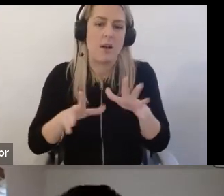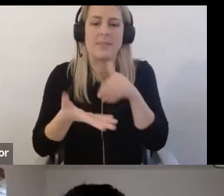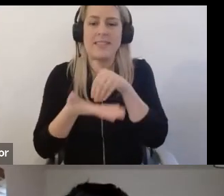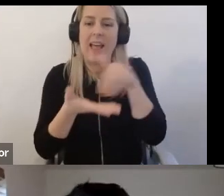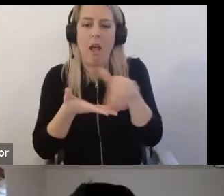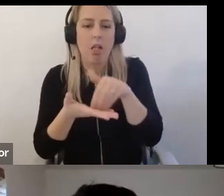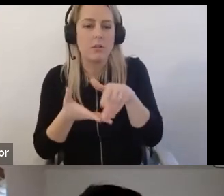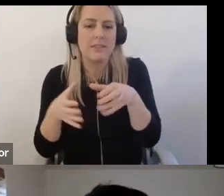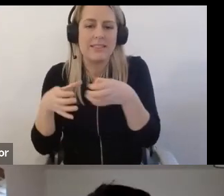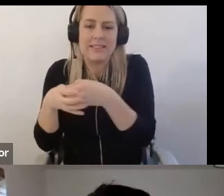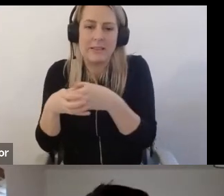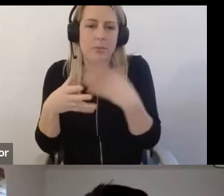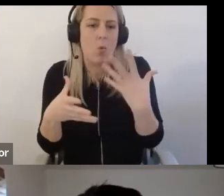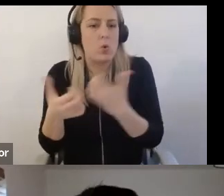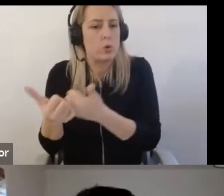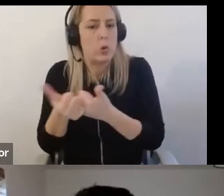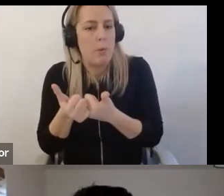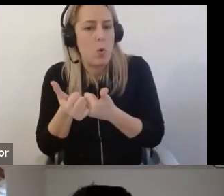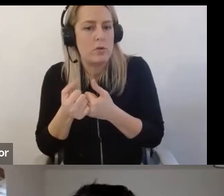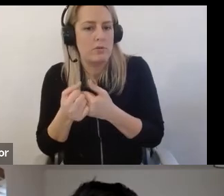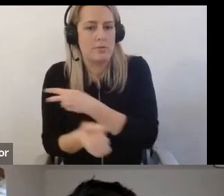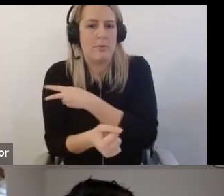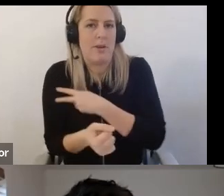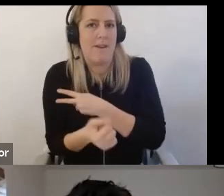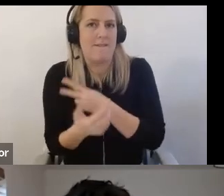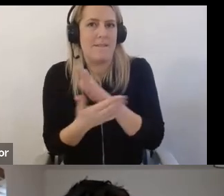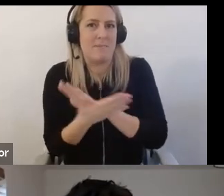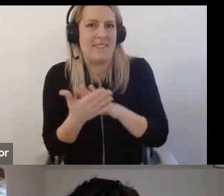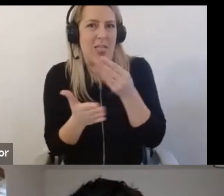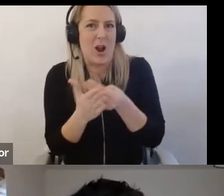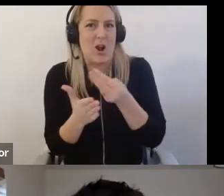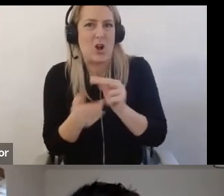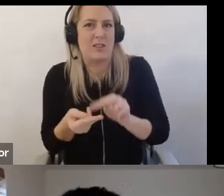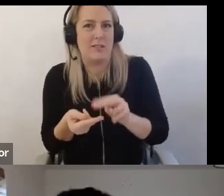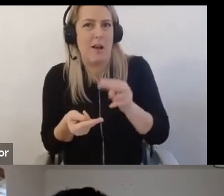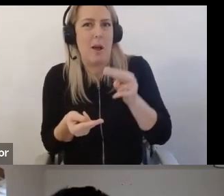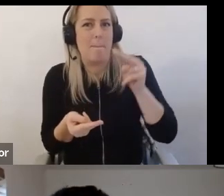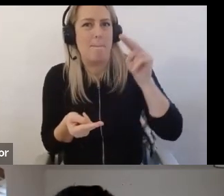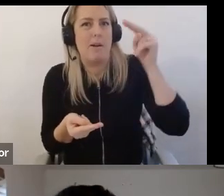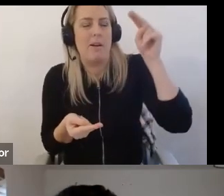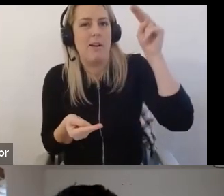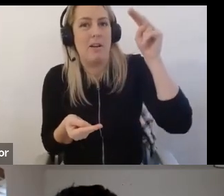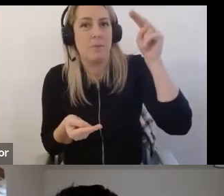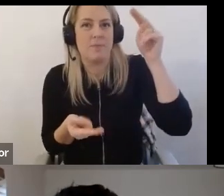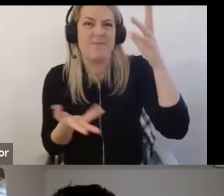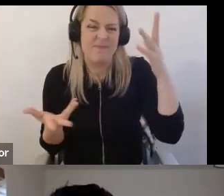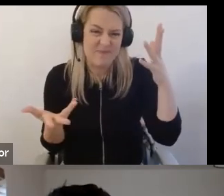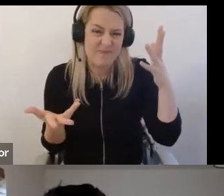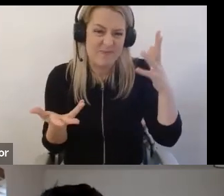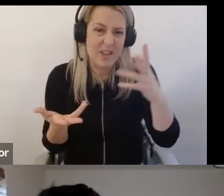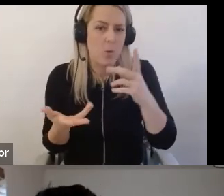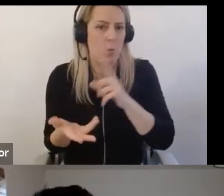that has to be passed on, and that could be remedied if there was a decision taken